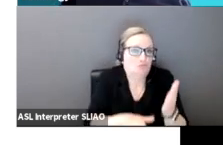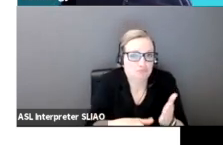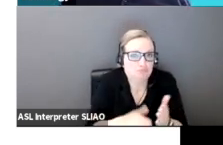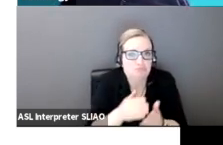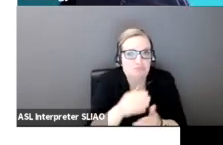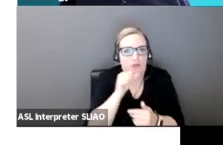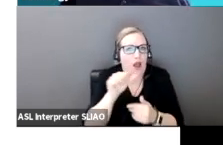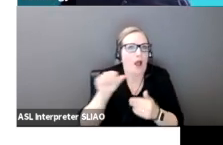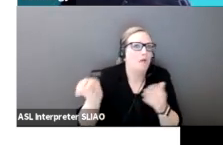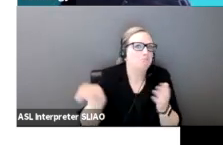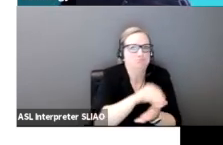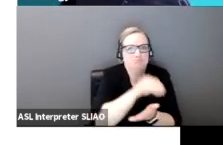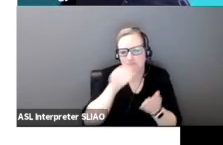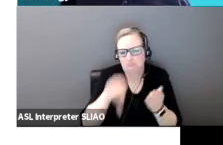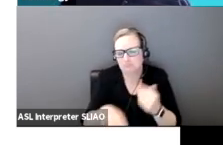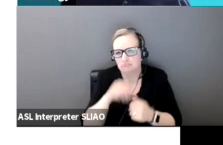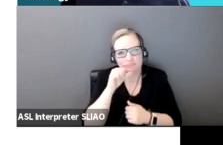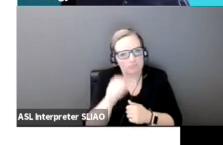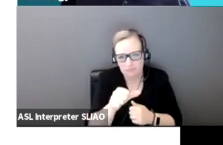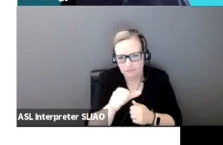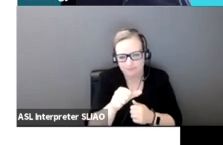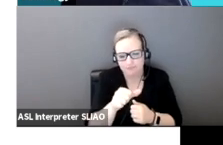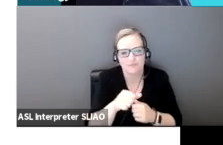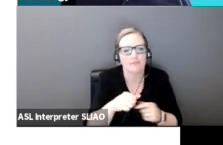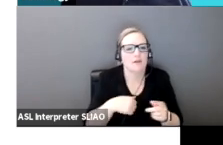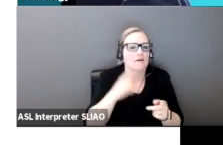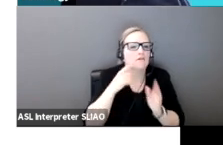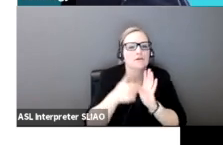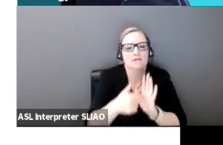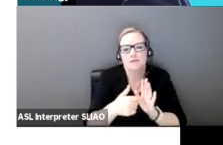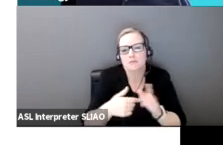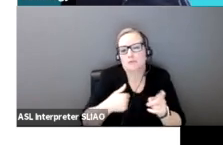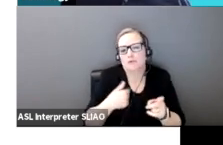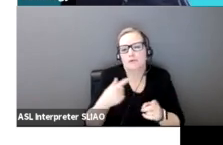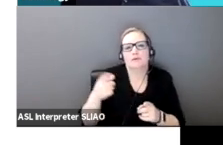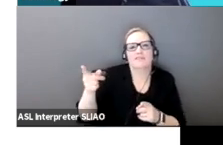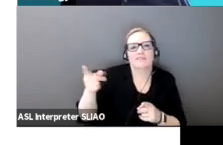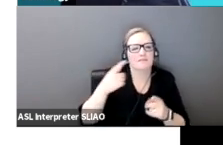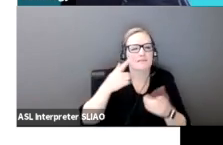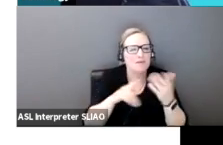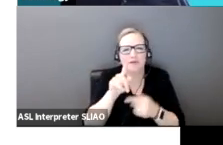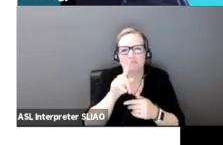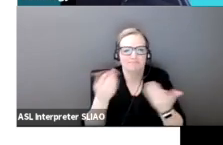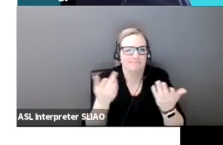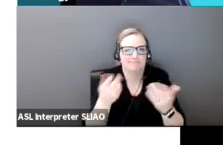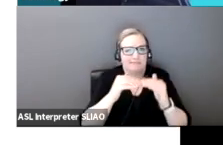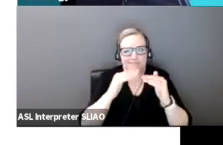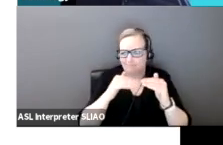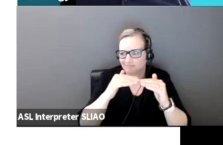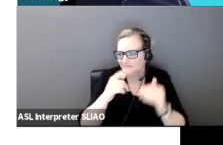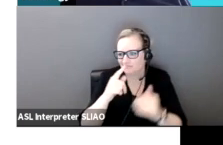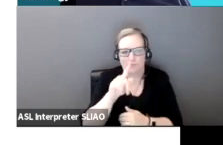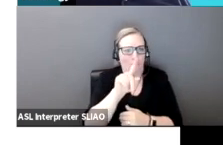is basically, as you might expect, a very small company, it's somewhere it's below $100.